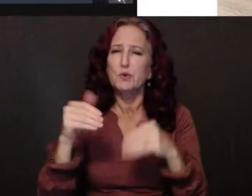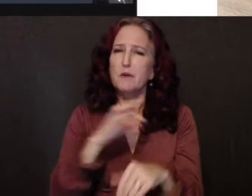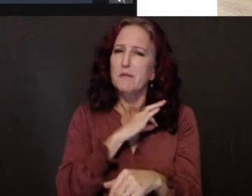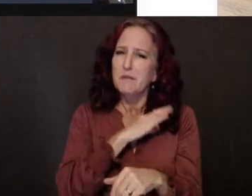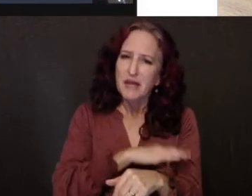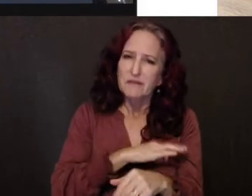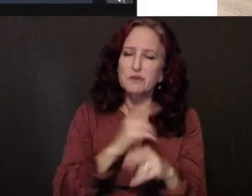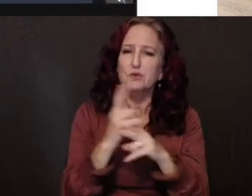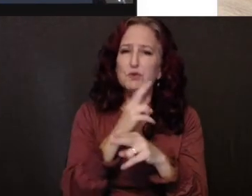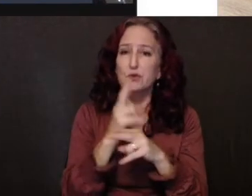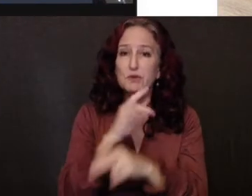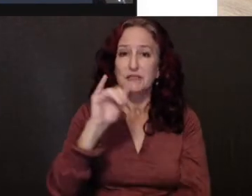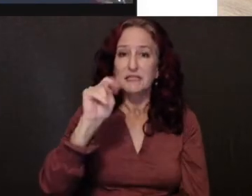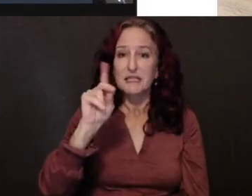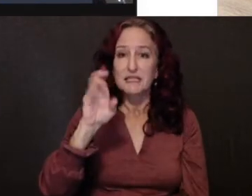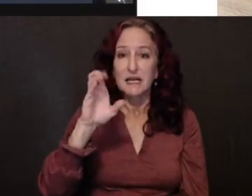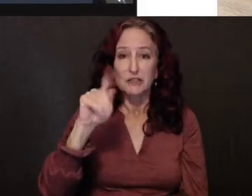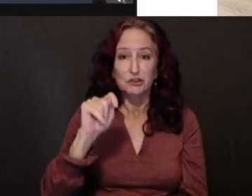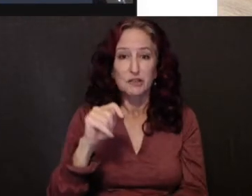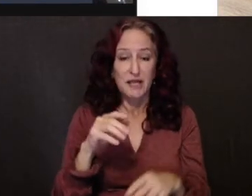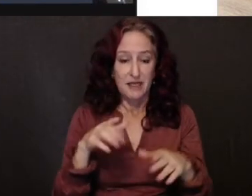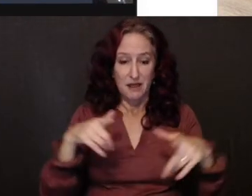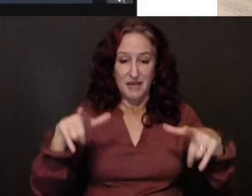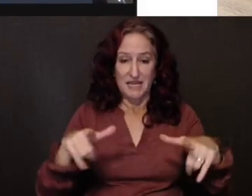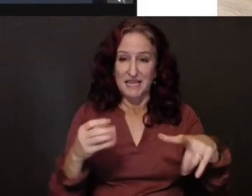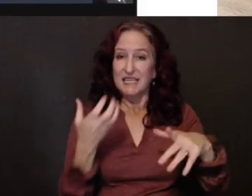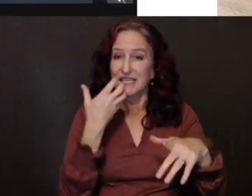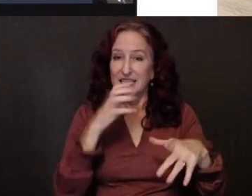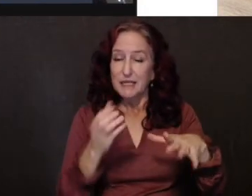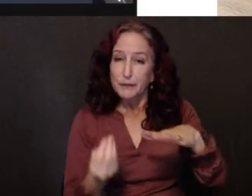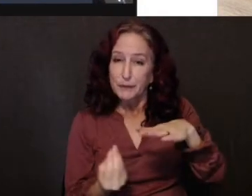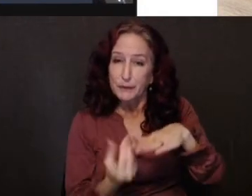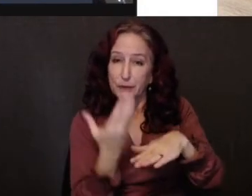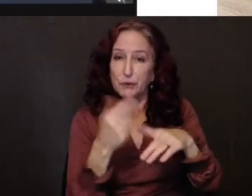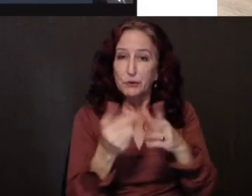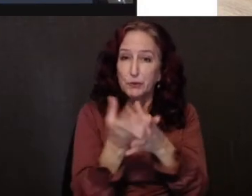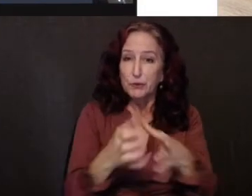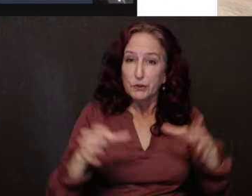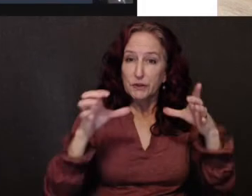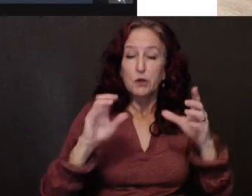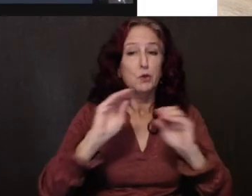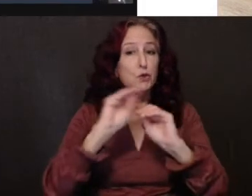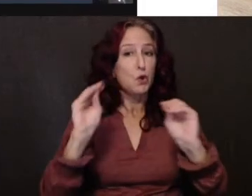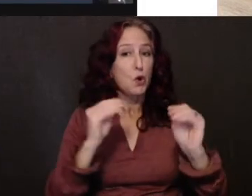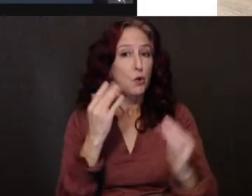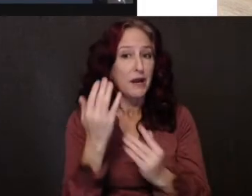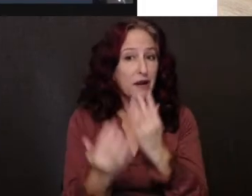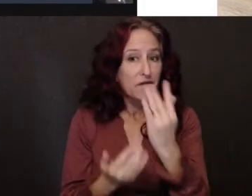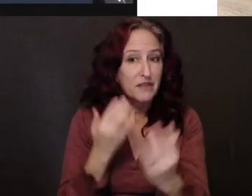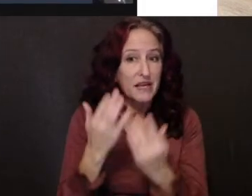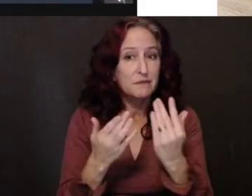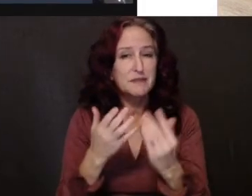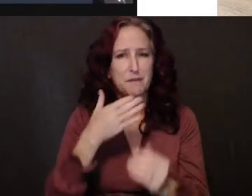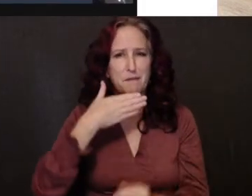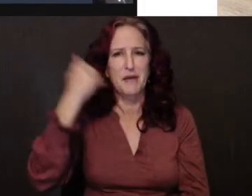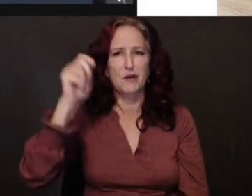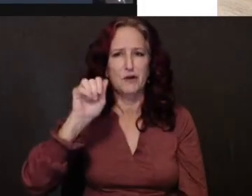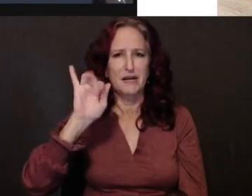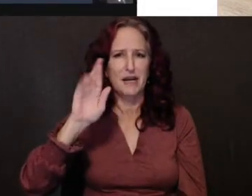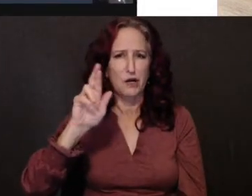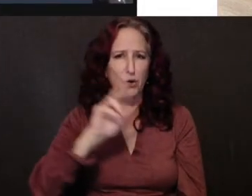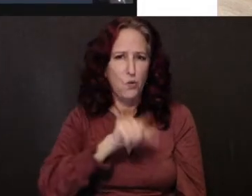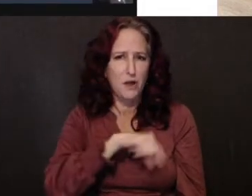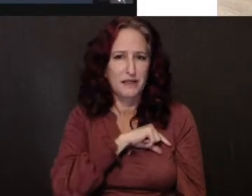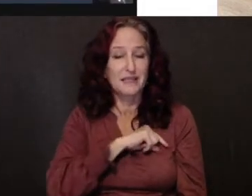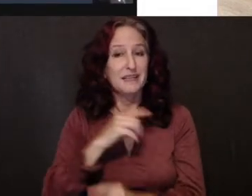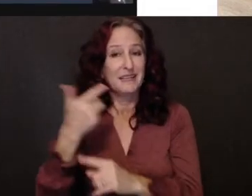cooktops. There are so many benefits to using induction. The heat gets transferred directly to your cookware, there are no open flames, and